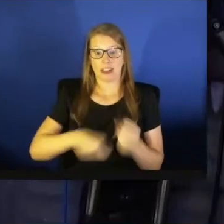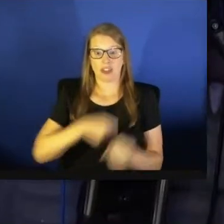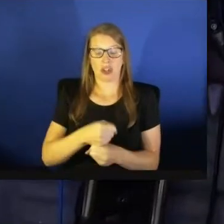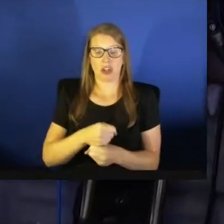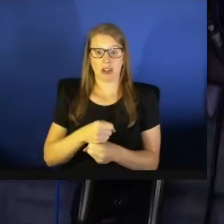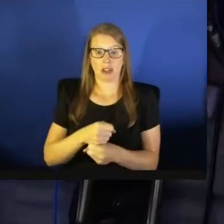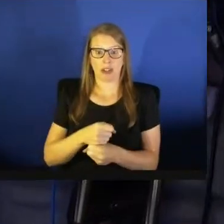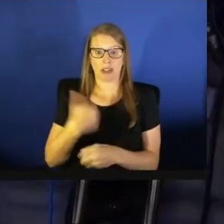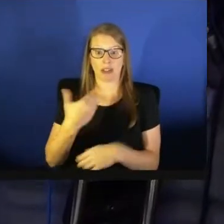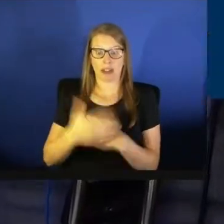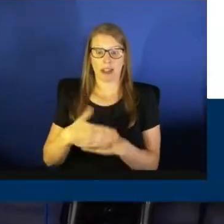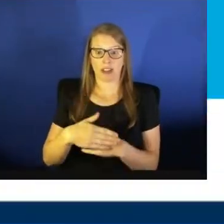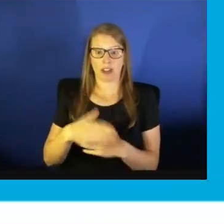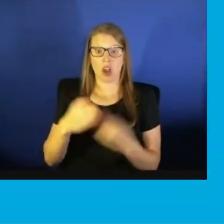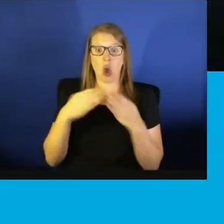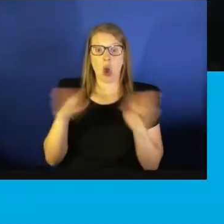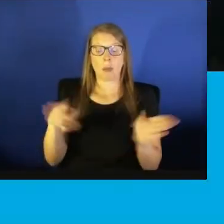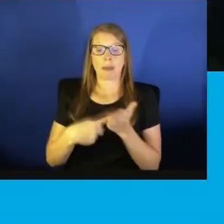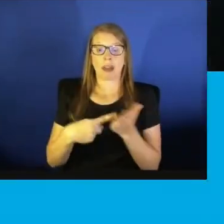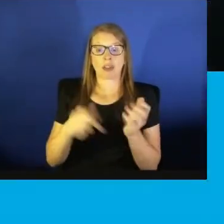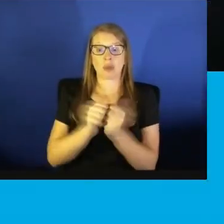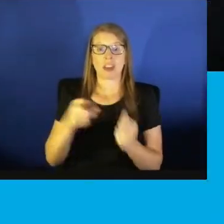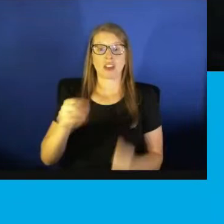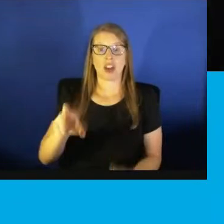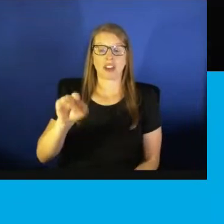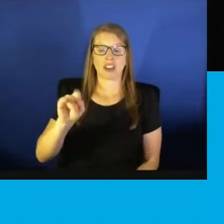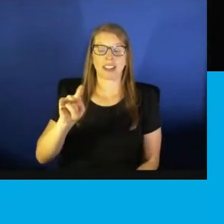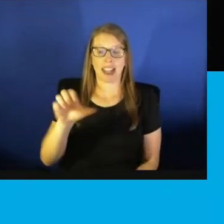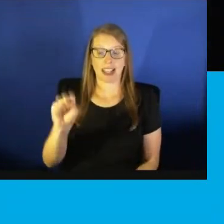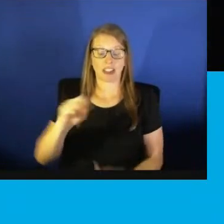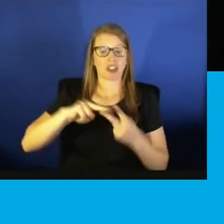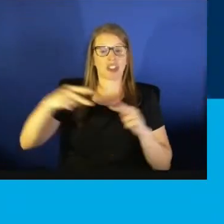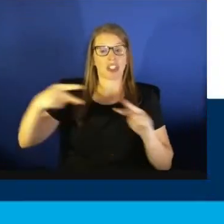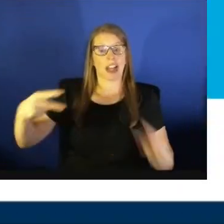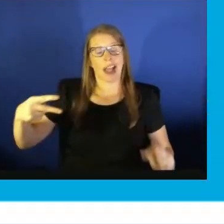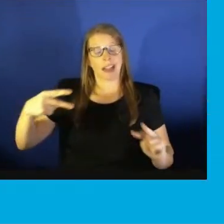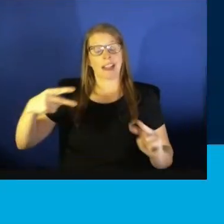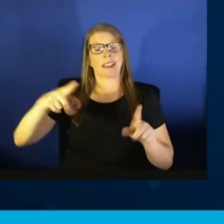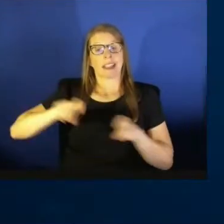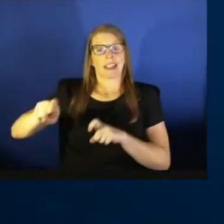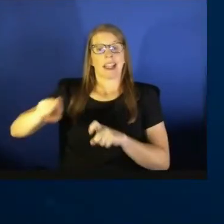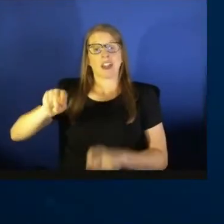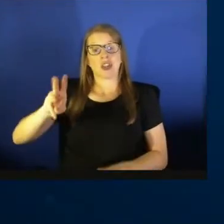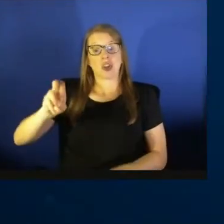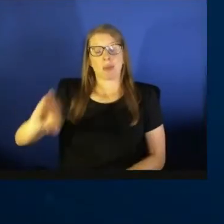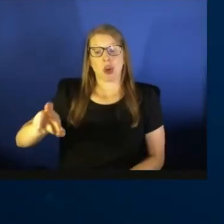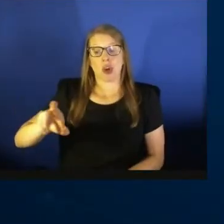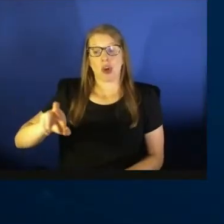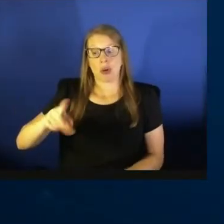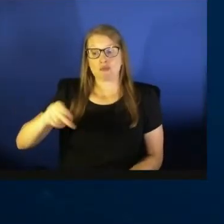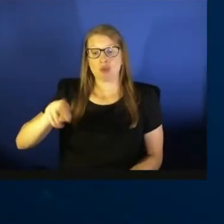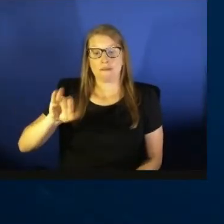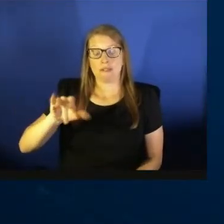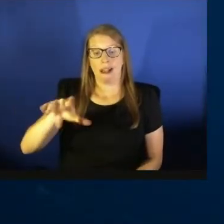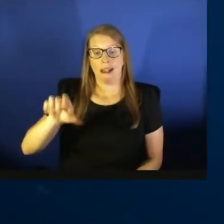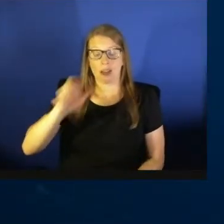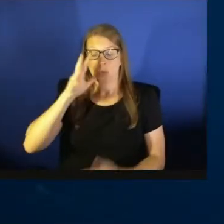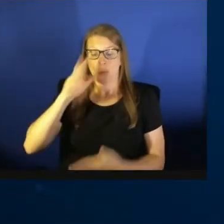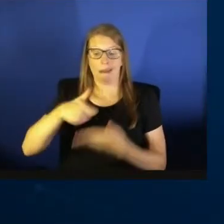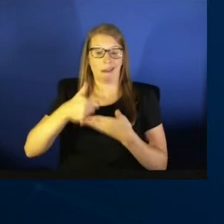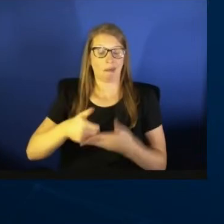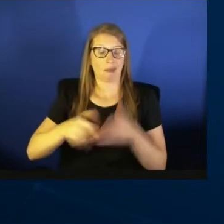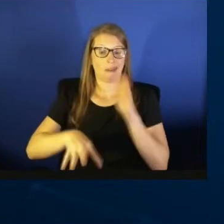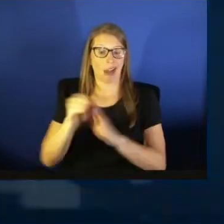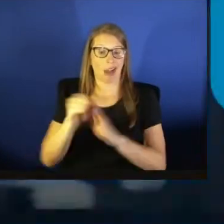next Open Mics with Dr. Stites, the role genetic testing and tumor profiling could play in finding a cure. We'll see you Wednesday at